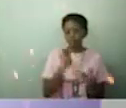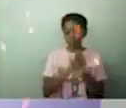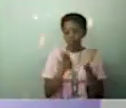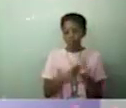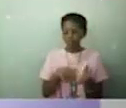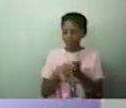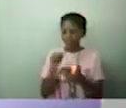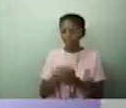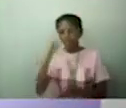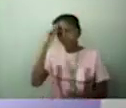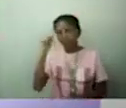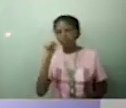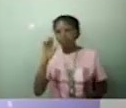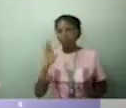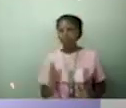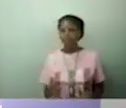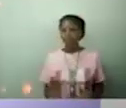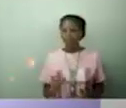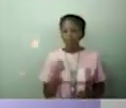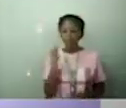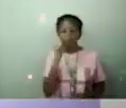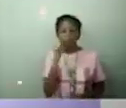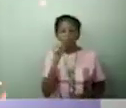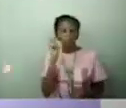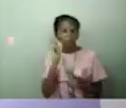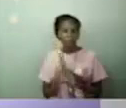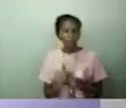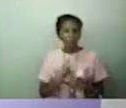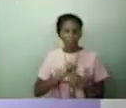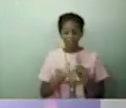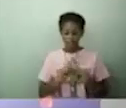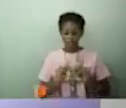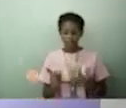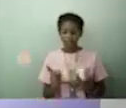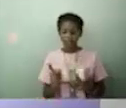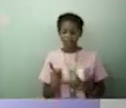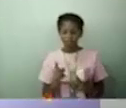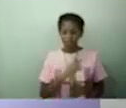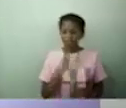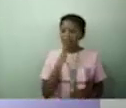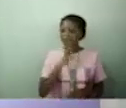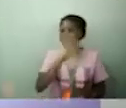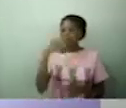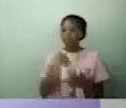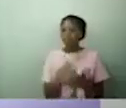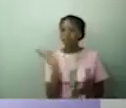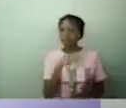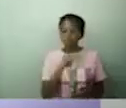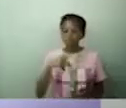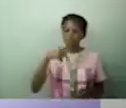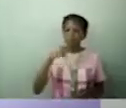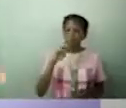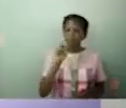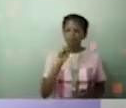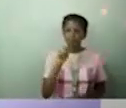her as a woman, like a female. The Bible said that she is the mother of all prostitutes. The Bible said that